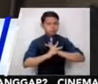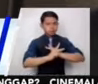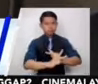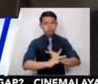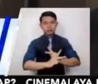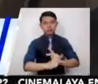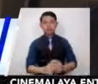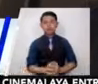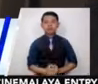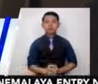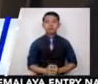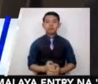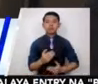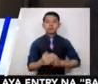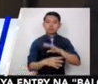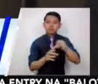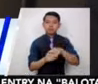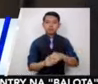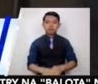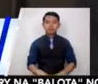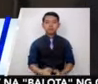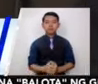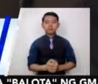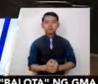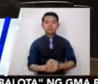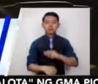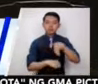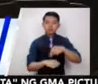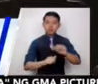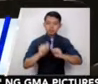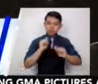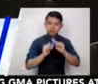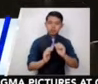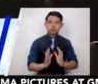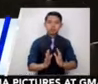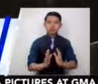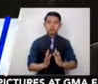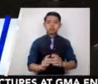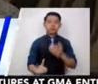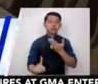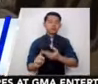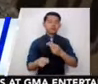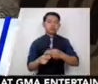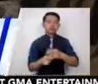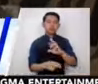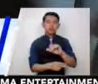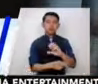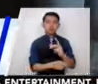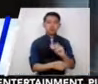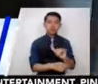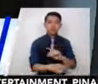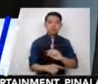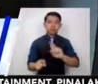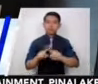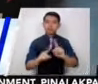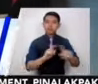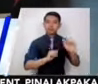si National Artist for Film and Broadcast Arts Ricky Lee, pati na ang ilang Kapuso stars and personalities.